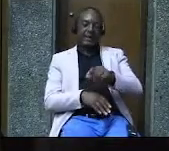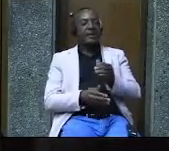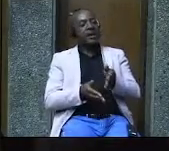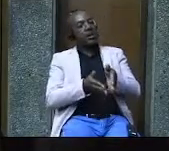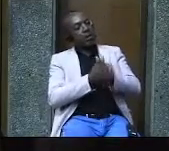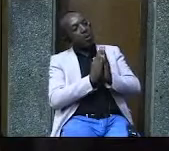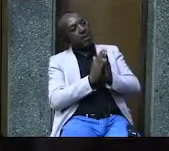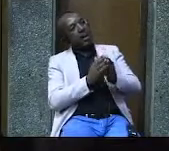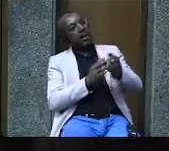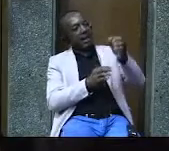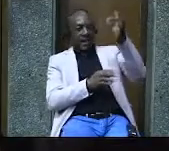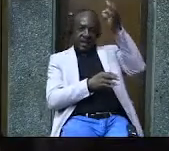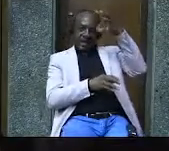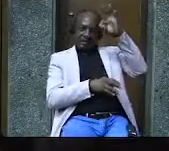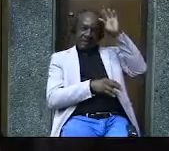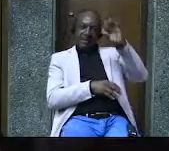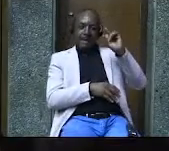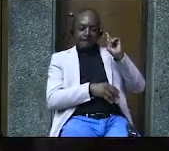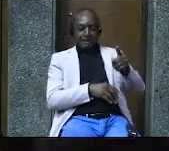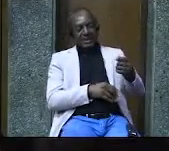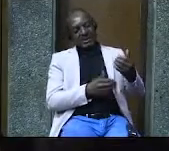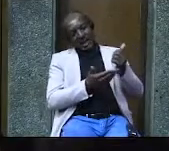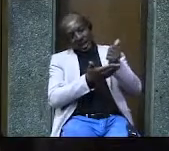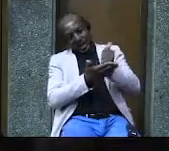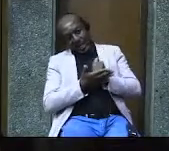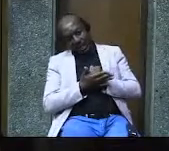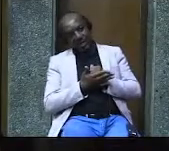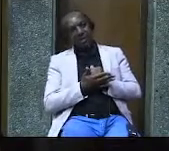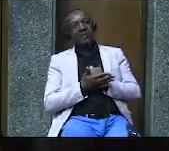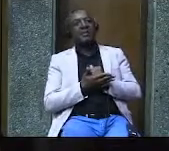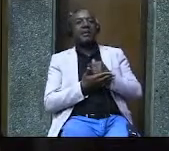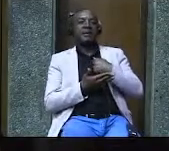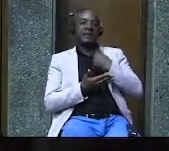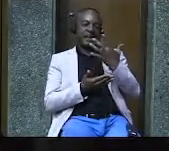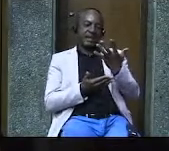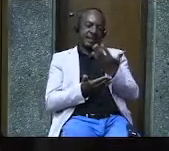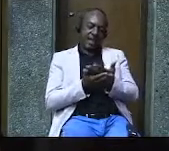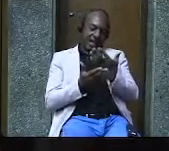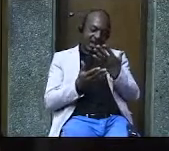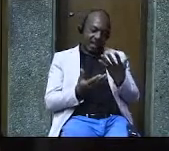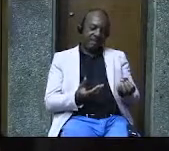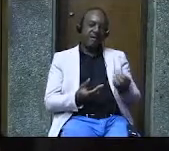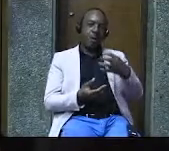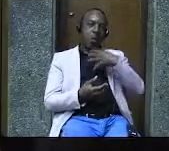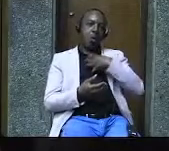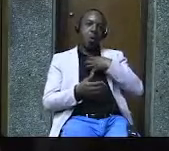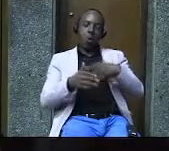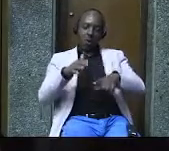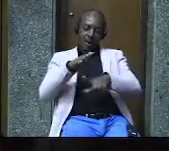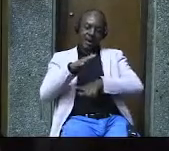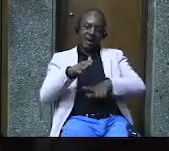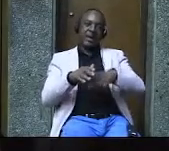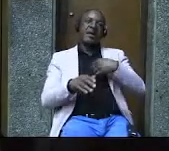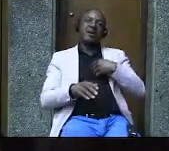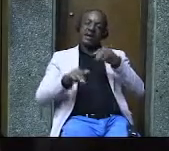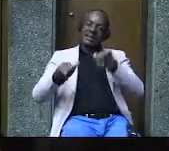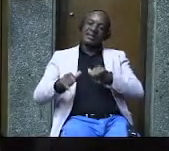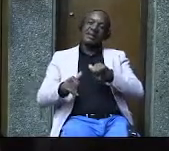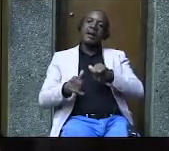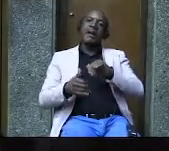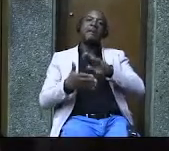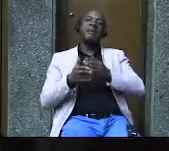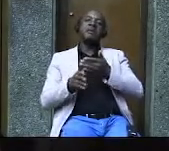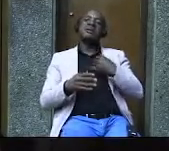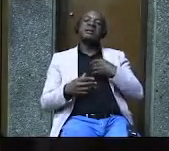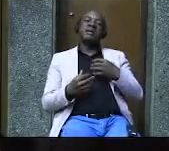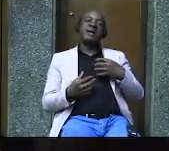indawo leyo sihlale sikhululeke nathi sibe namakhaya ngoba asihlalanga singathandi sihlale ngoba sihluphekile singazi ukuthi